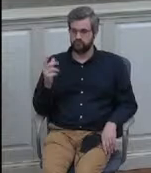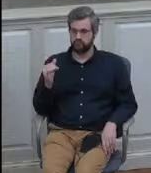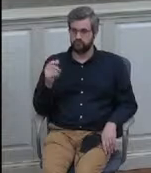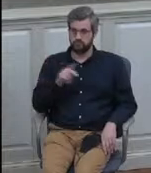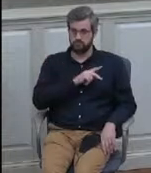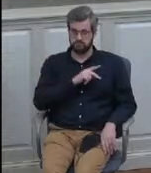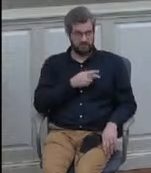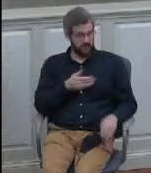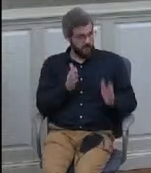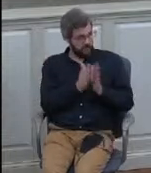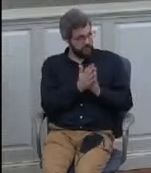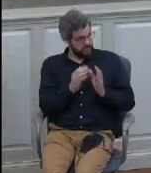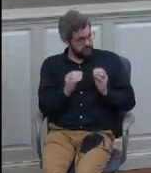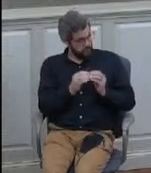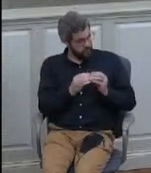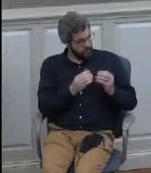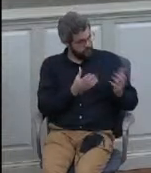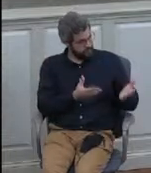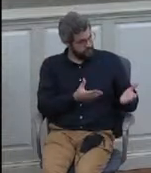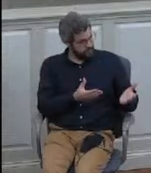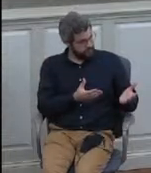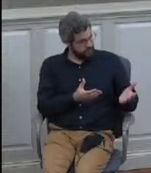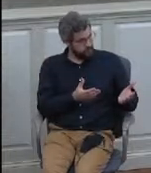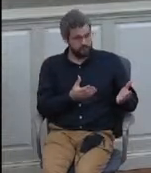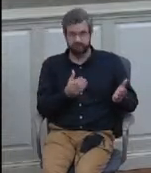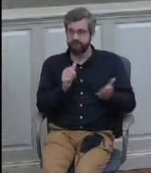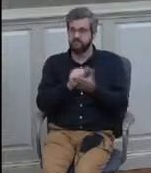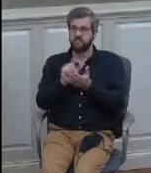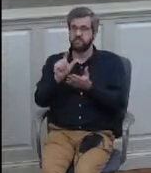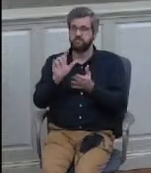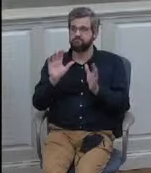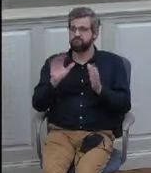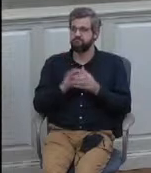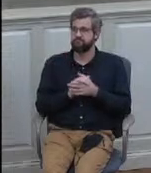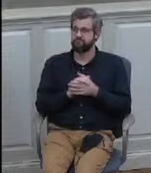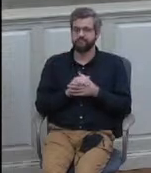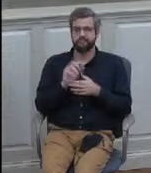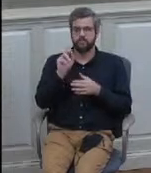Anything else, sir? No, sir. That's all I have.